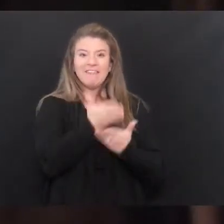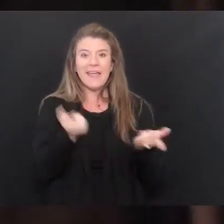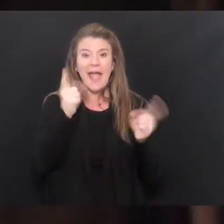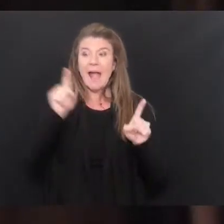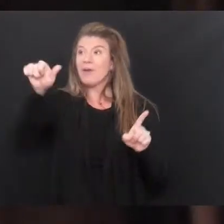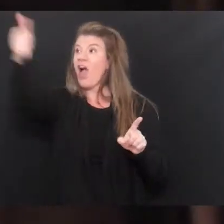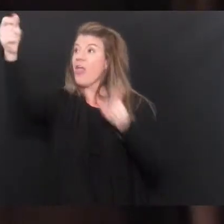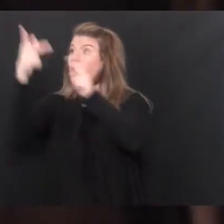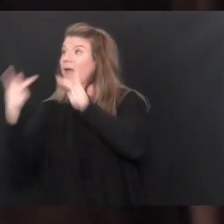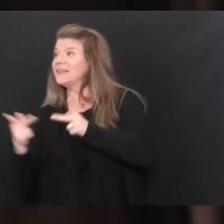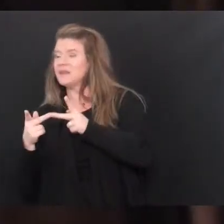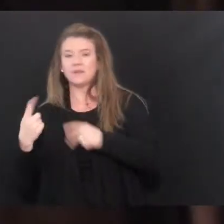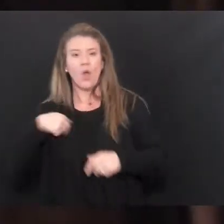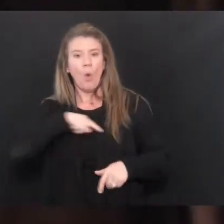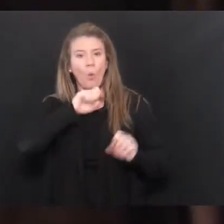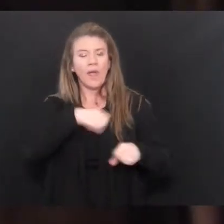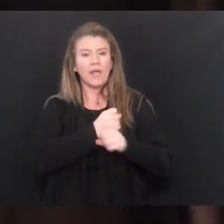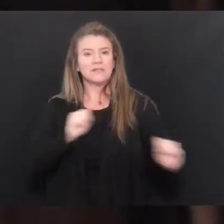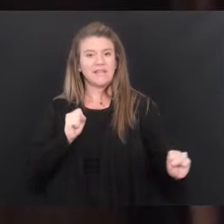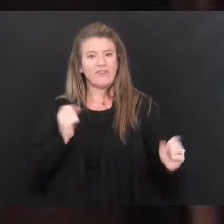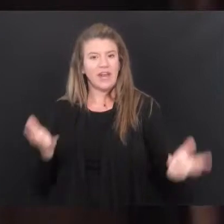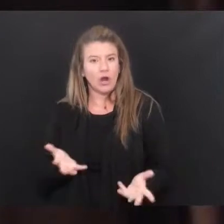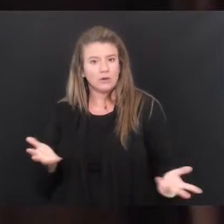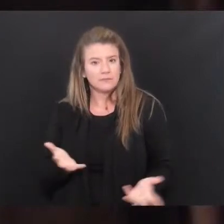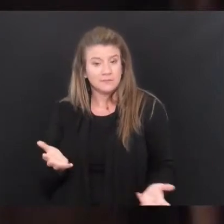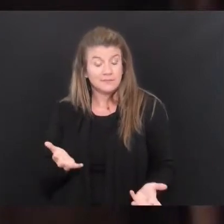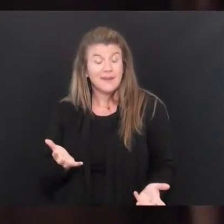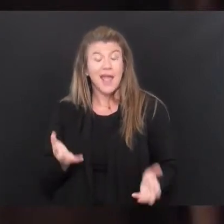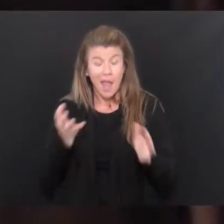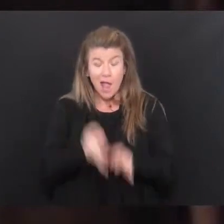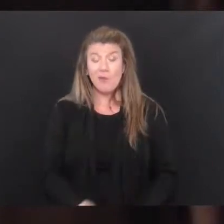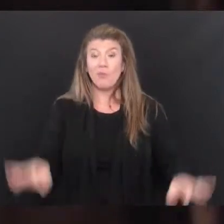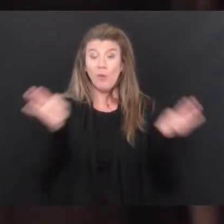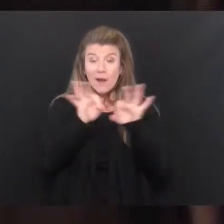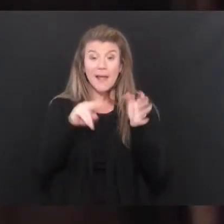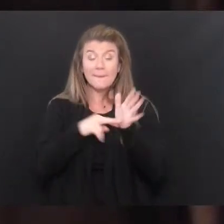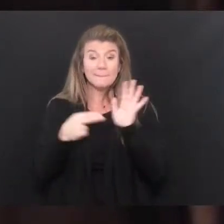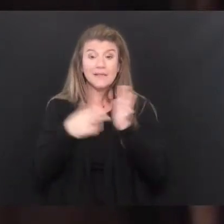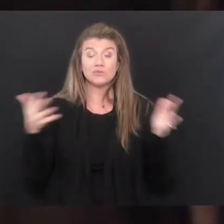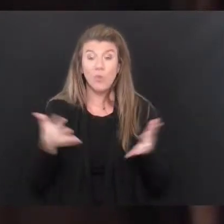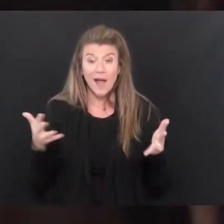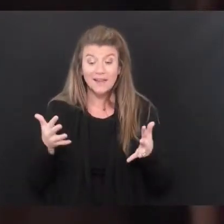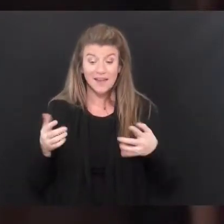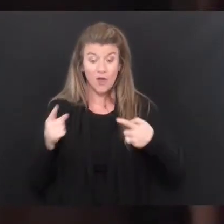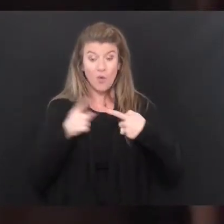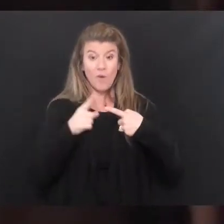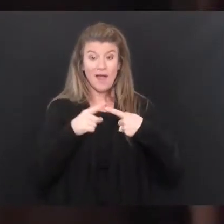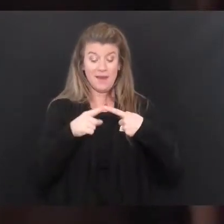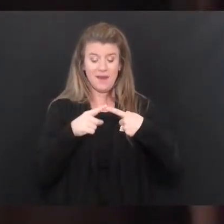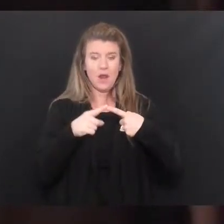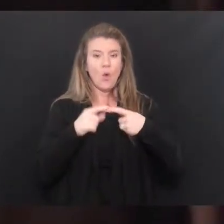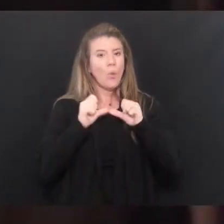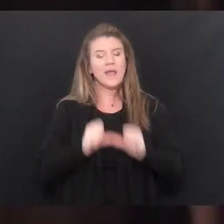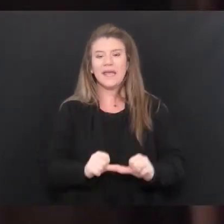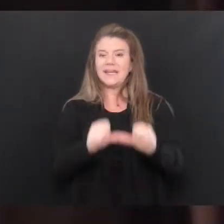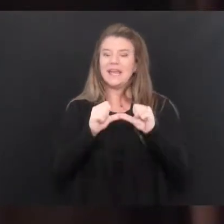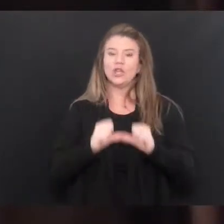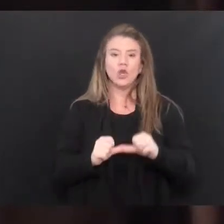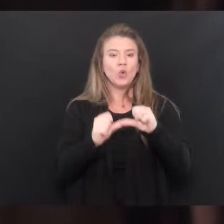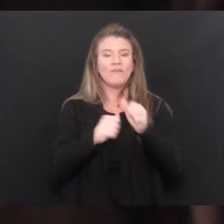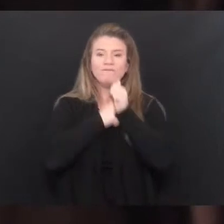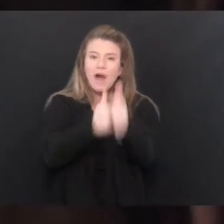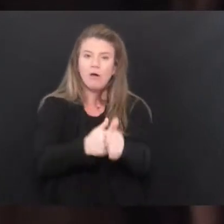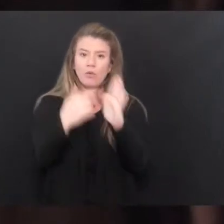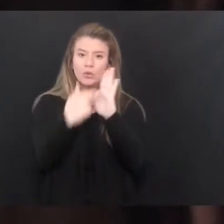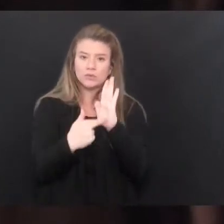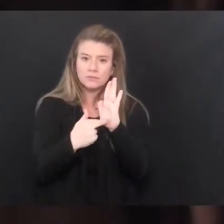And the two ways to do that, most importantly, number one, is that we continue to be very disciplined and